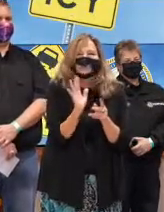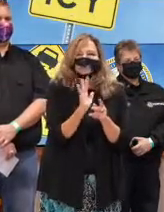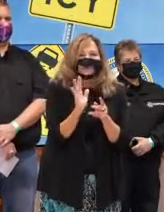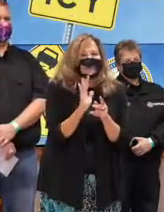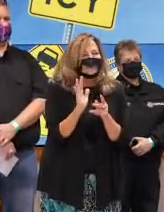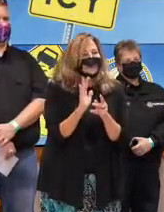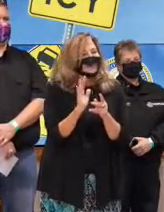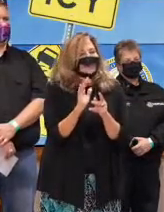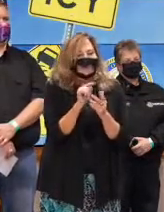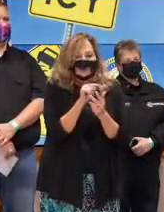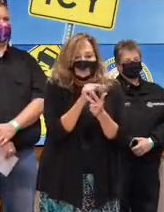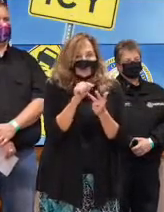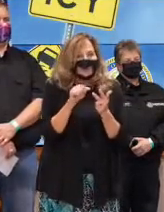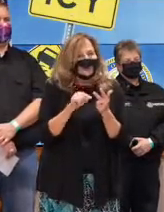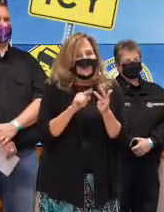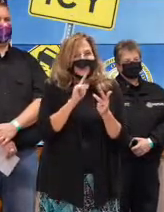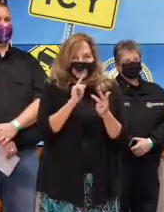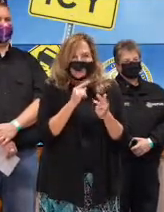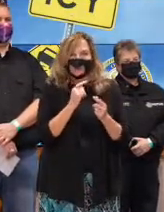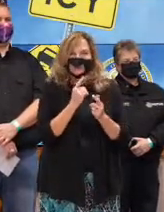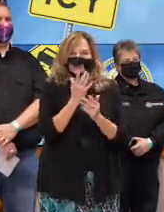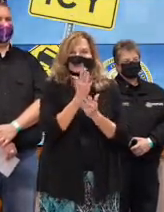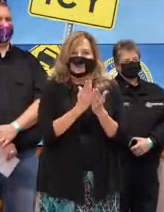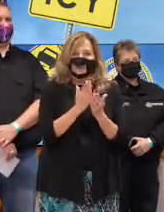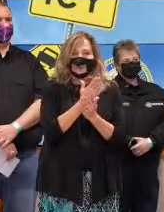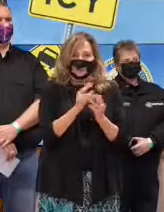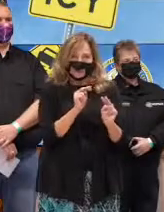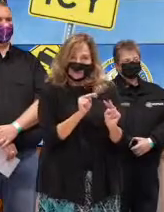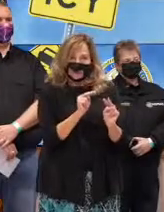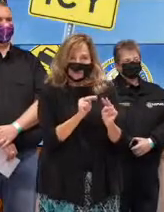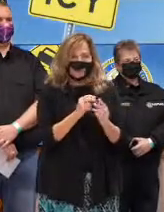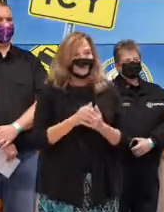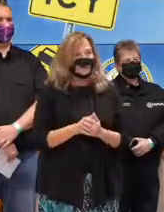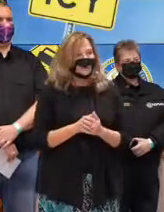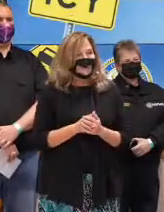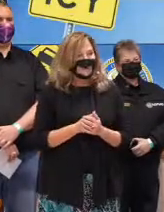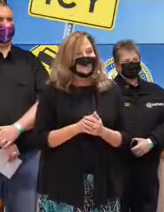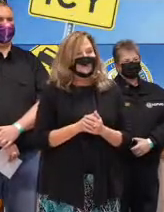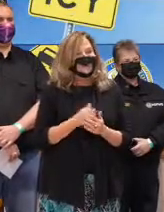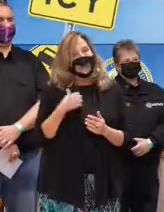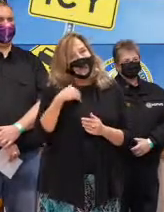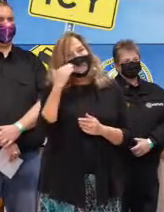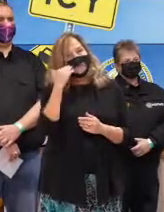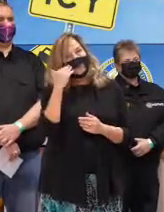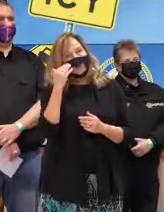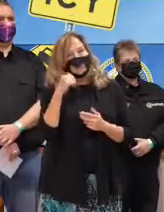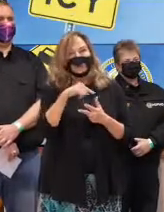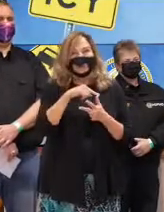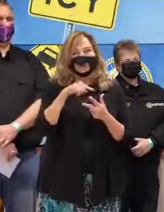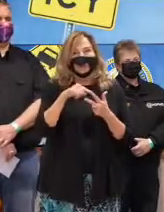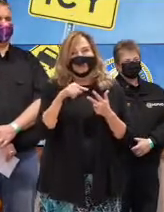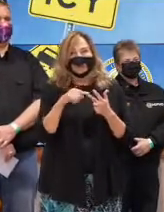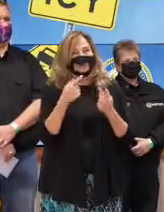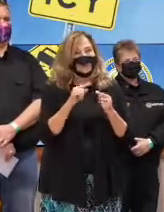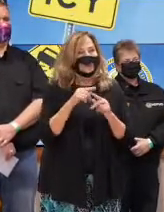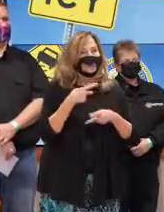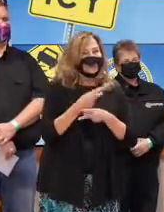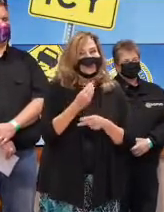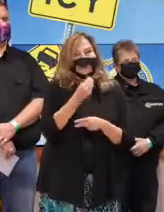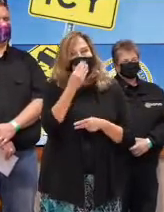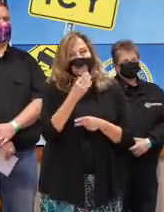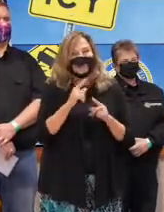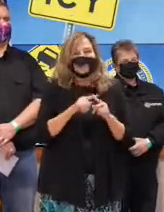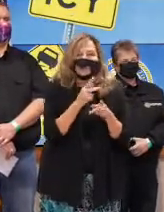I say all of those things because anecdotally, I'm familiar with all of them. So please, please be